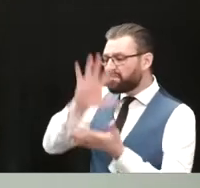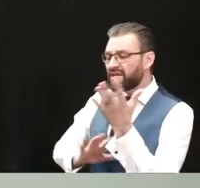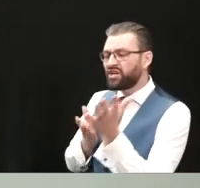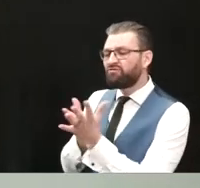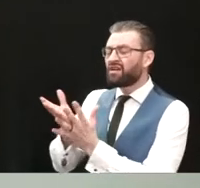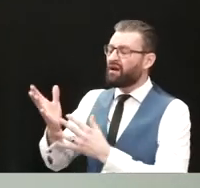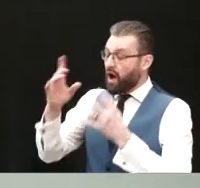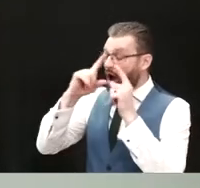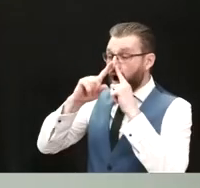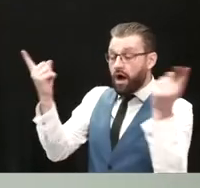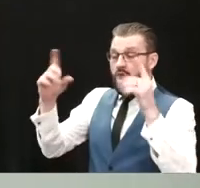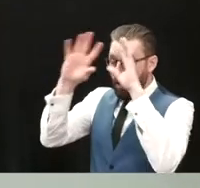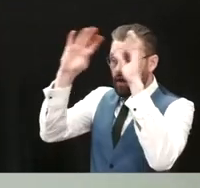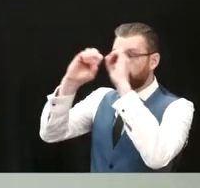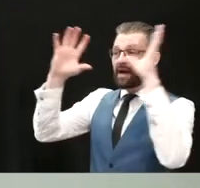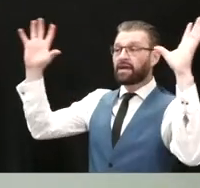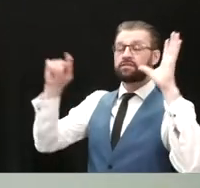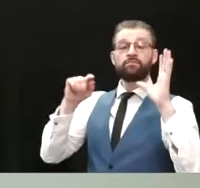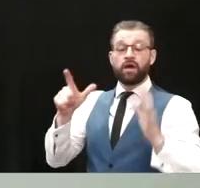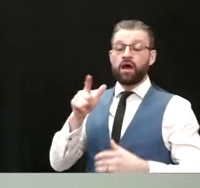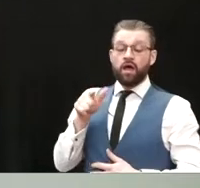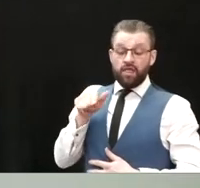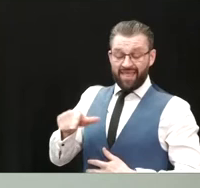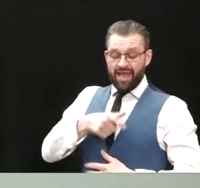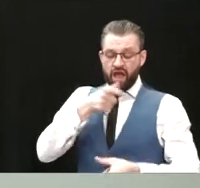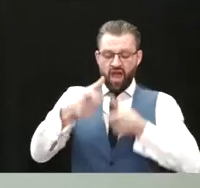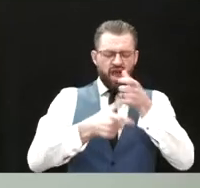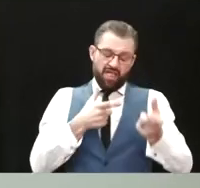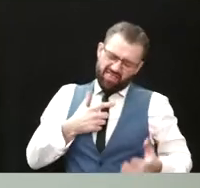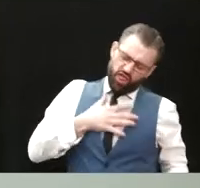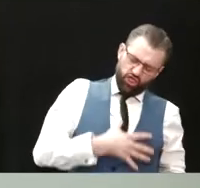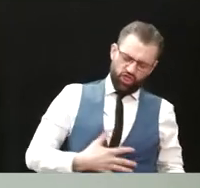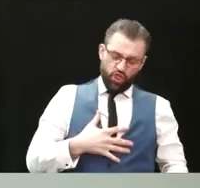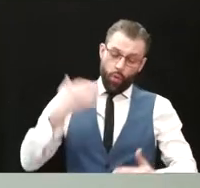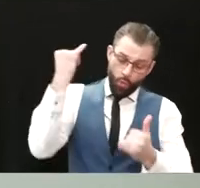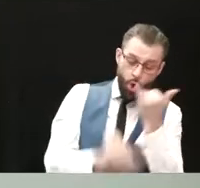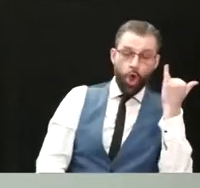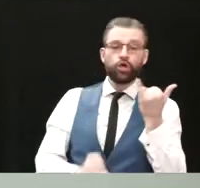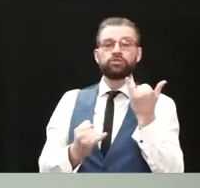unimaginable, yet they relive their worst trauma so that future generations will know.